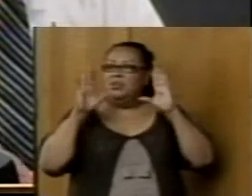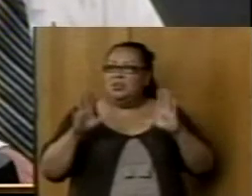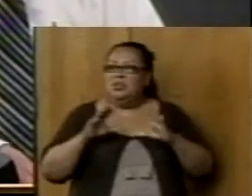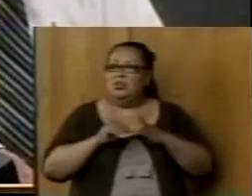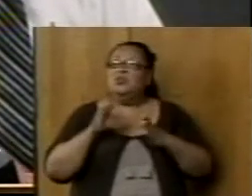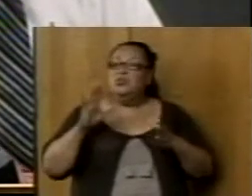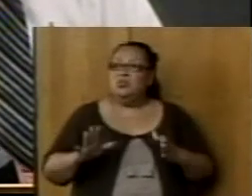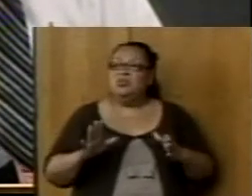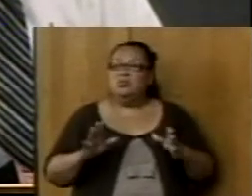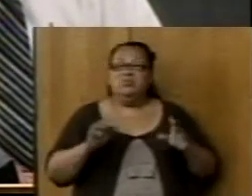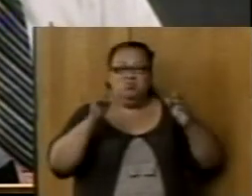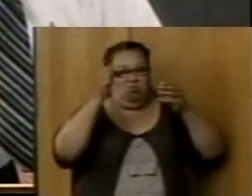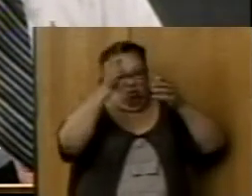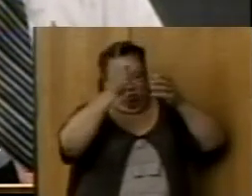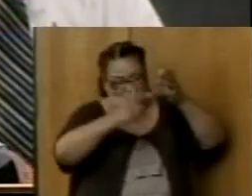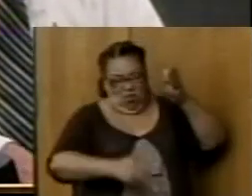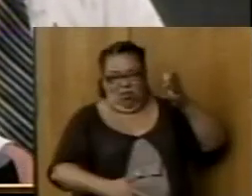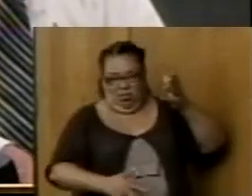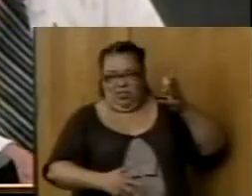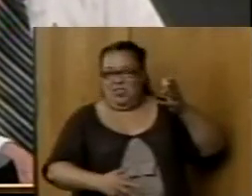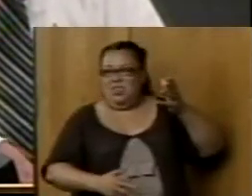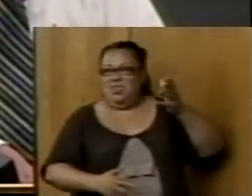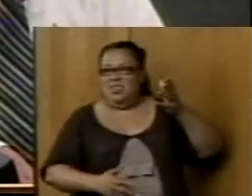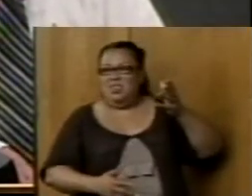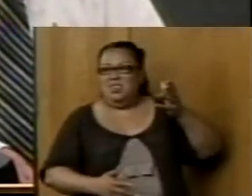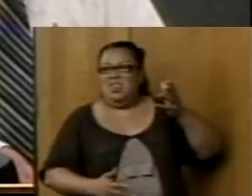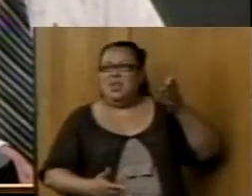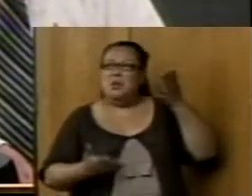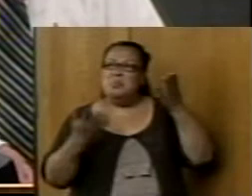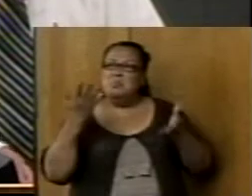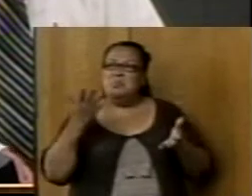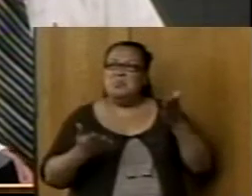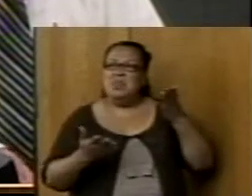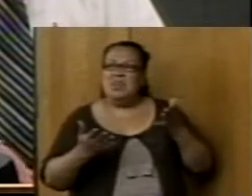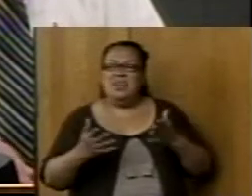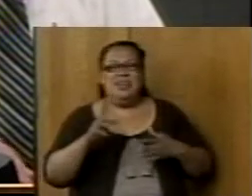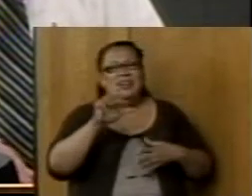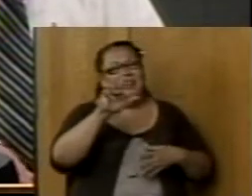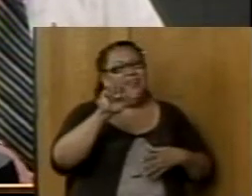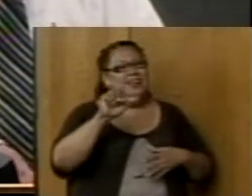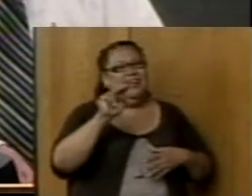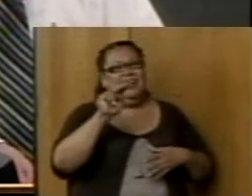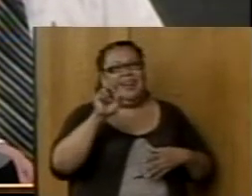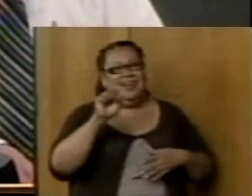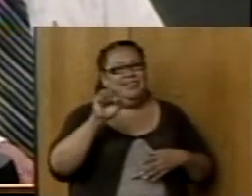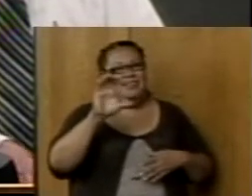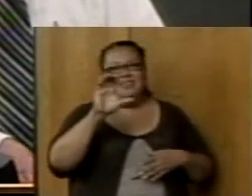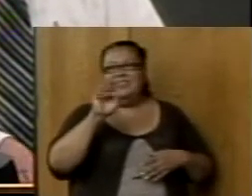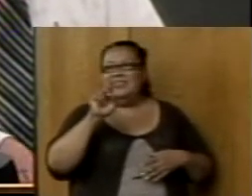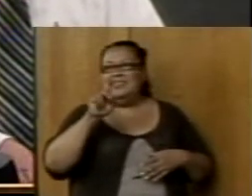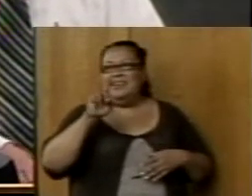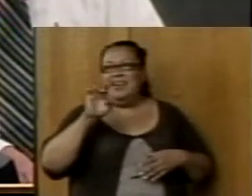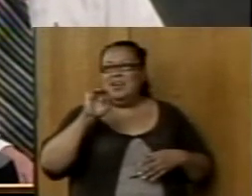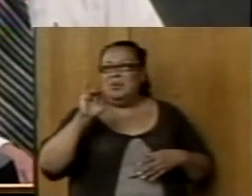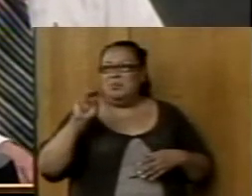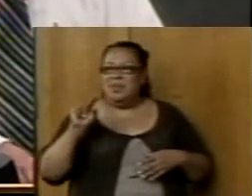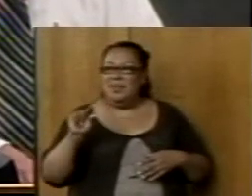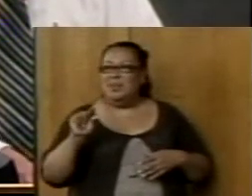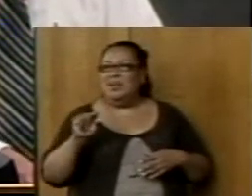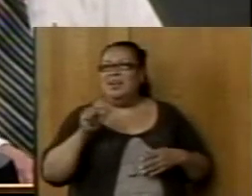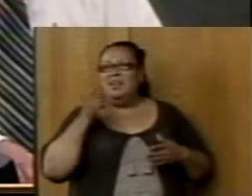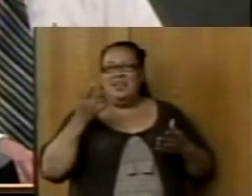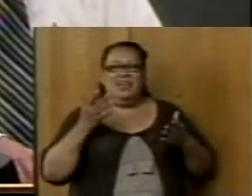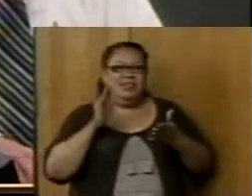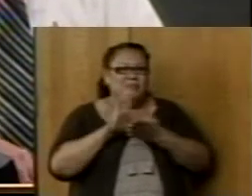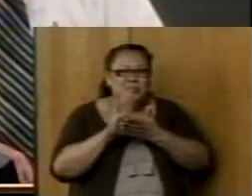and students, I think all of these items, except for maybe the landscaping, and like Mr. Haynes said, the